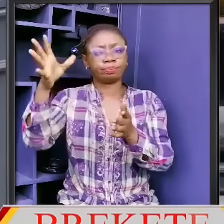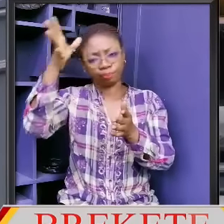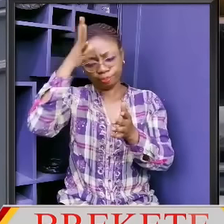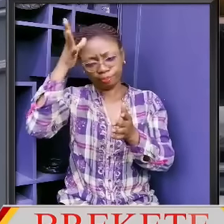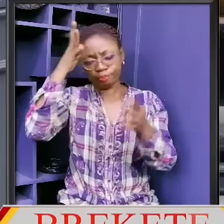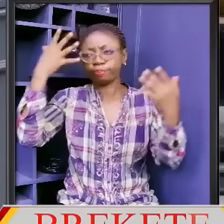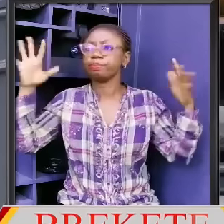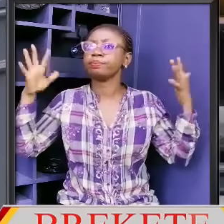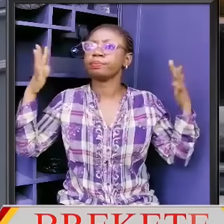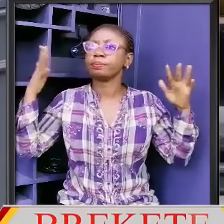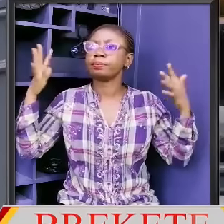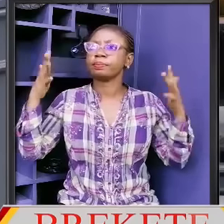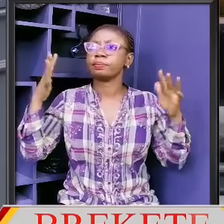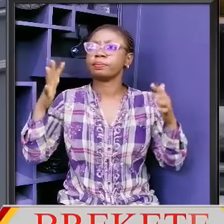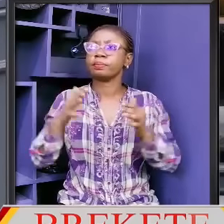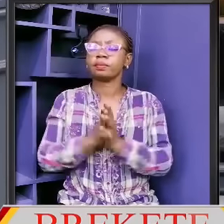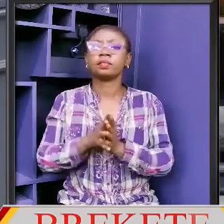DPO, I've been an area commander.